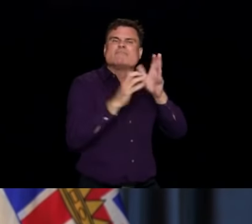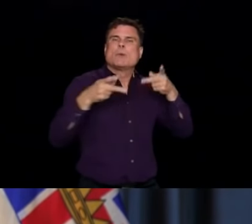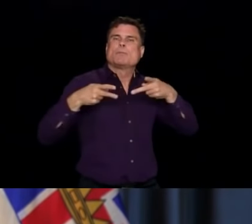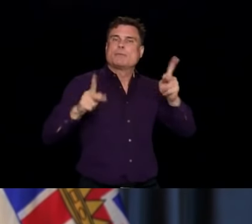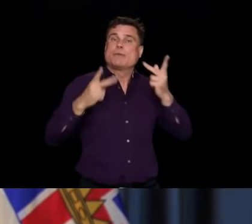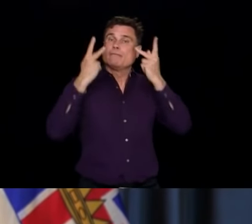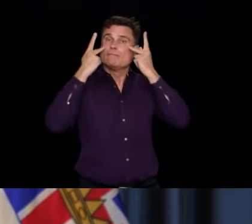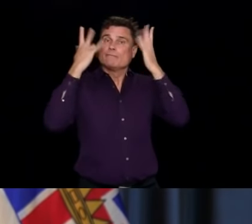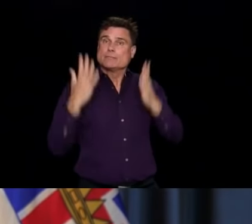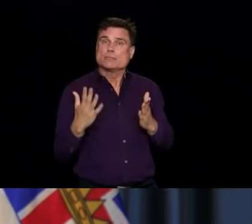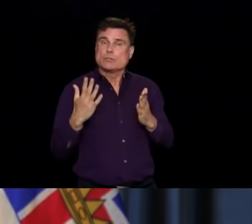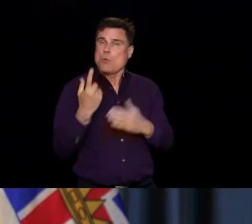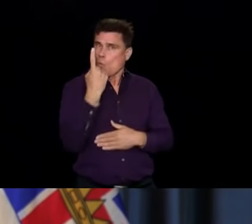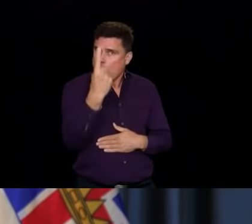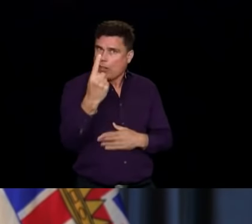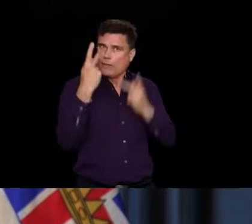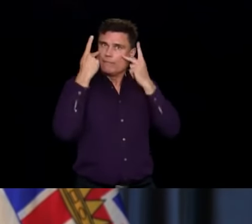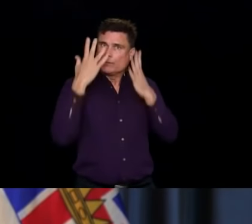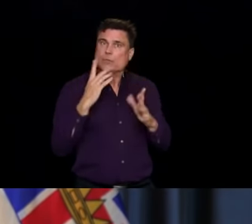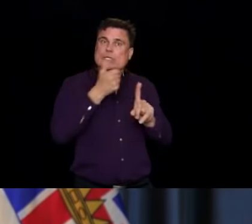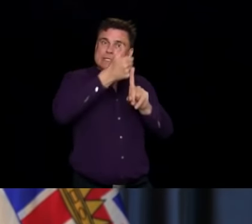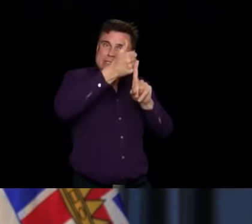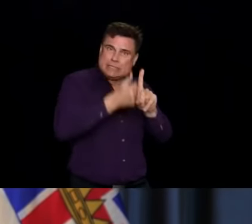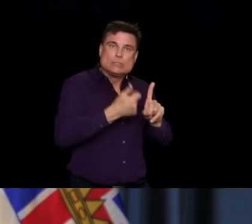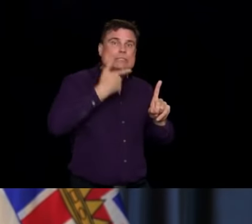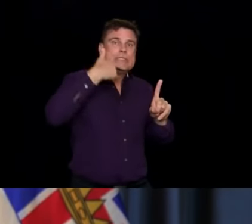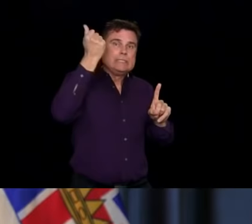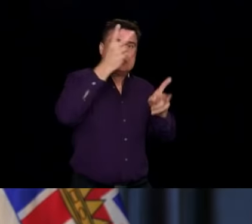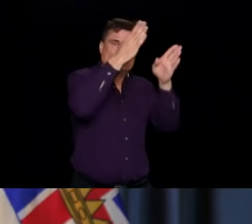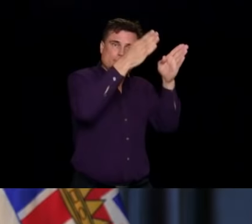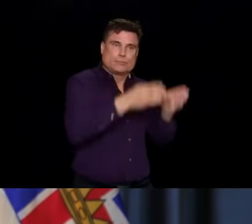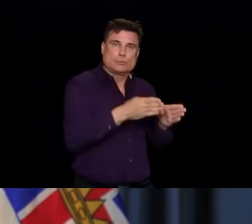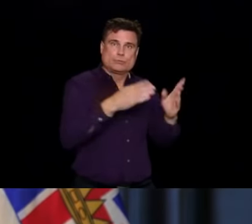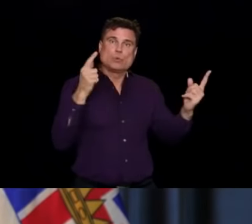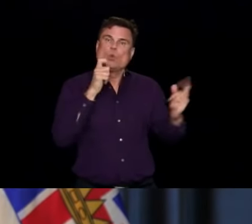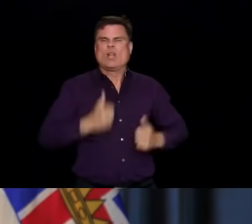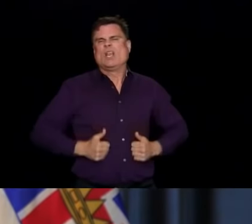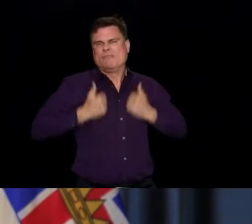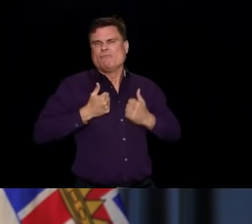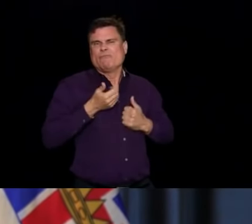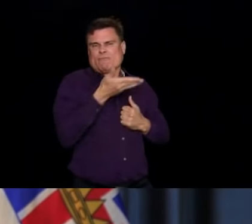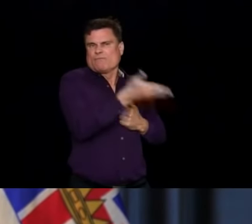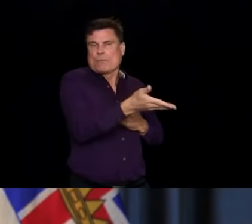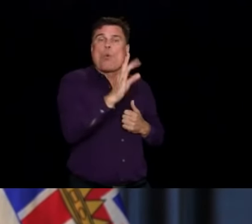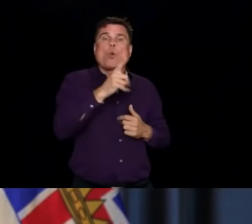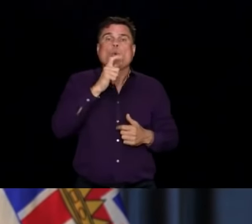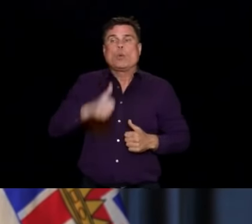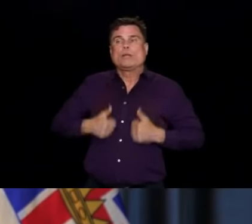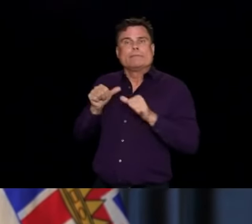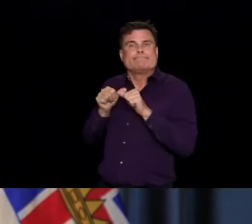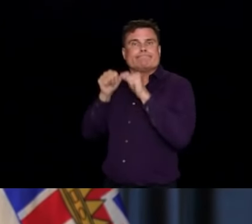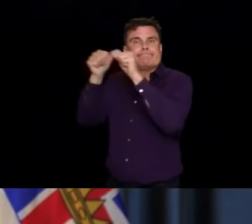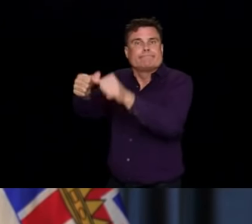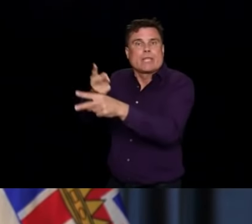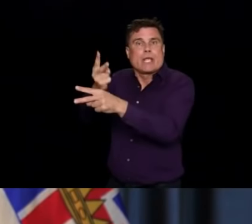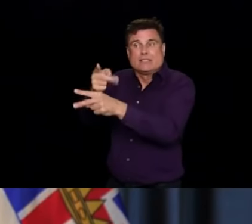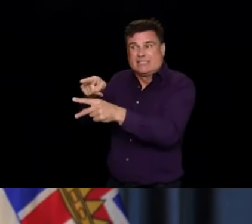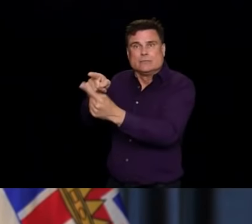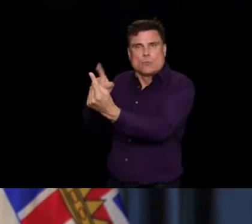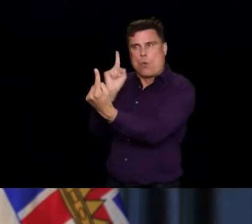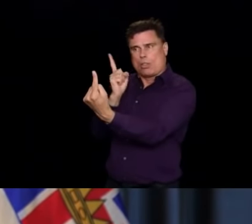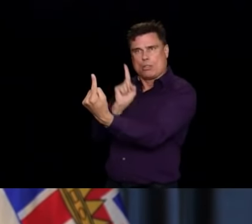family visitation. Health authorities are actively engaging with operators to support them in the development of